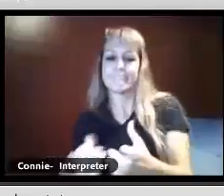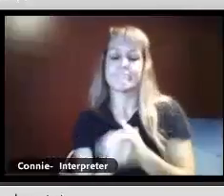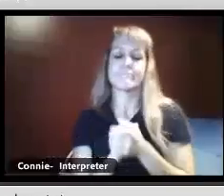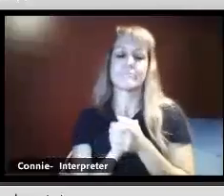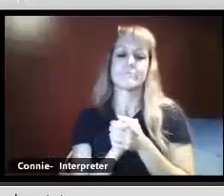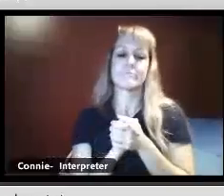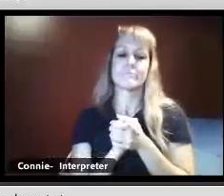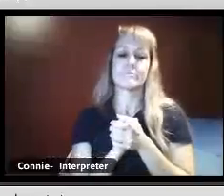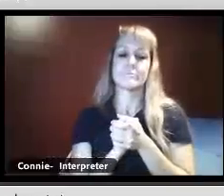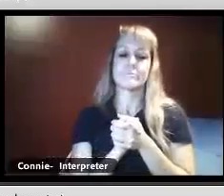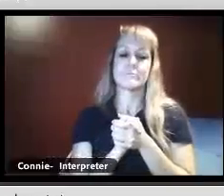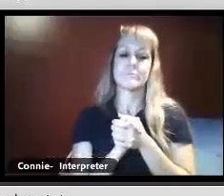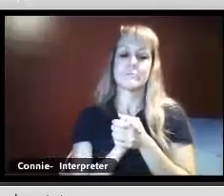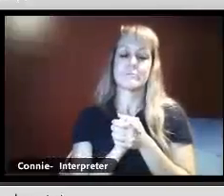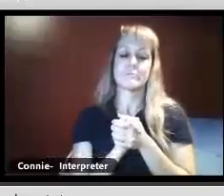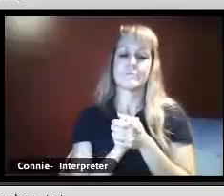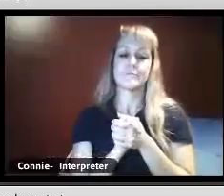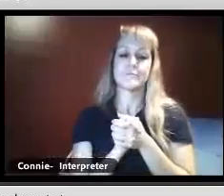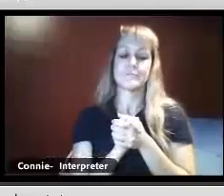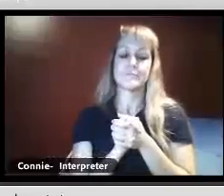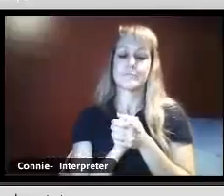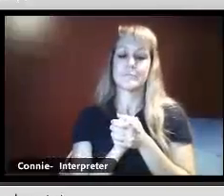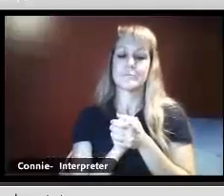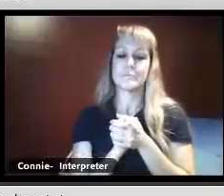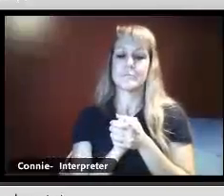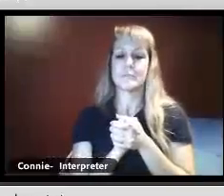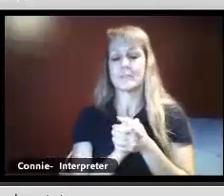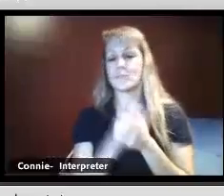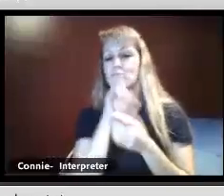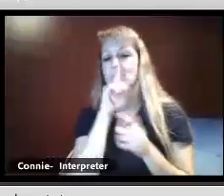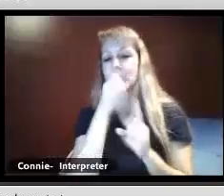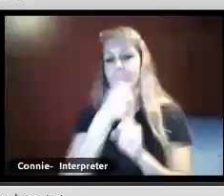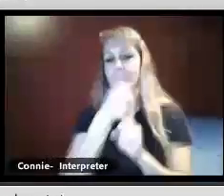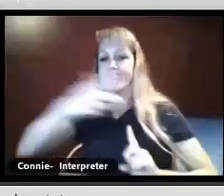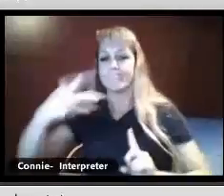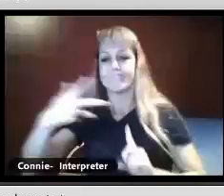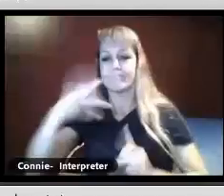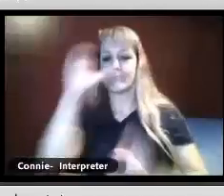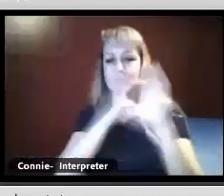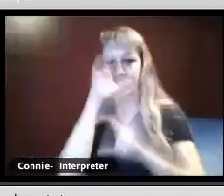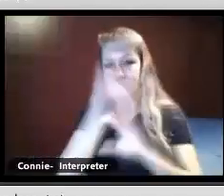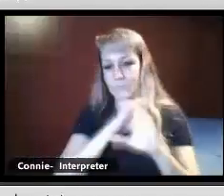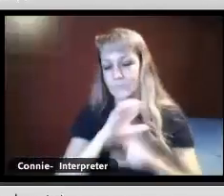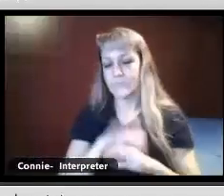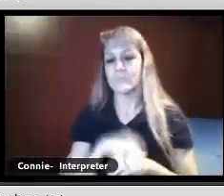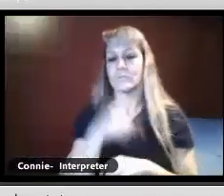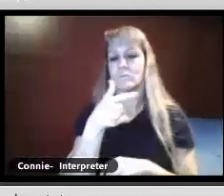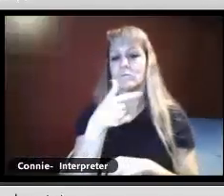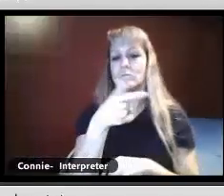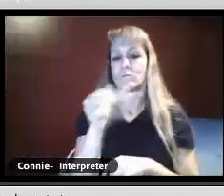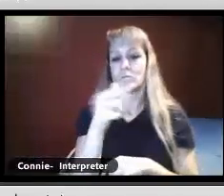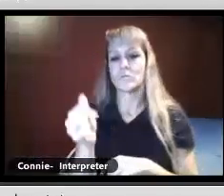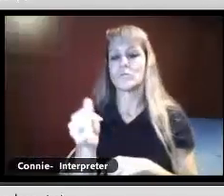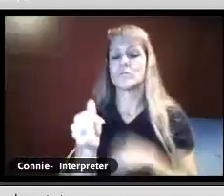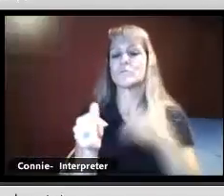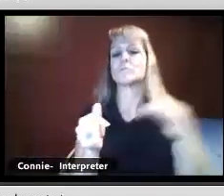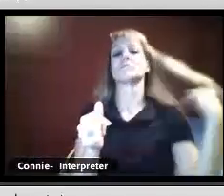of its, of course, very expansive search engine, Google Scholar, that searches